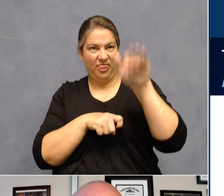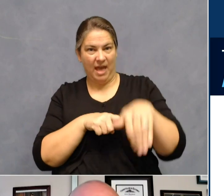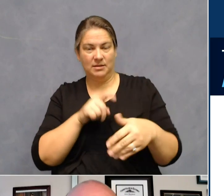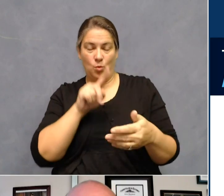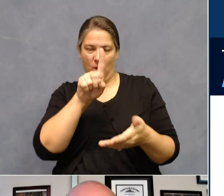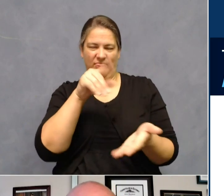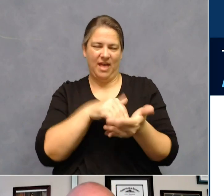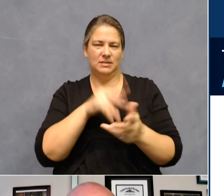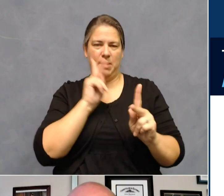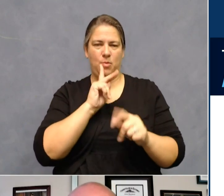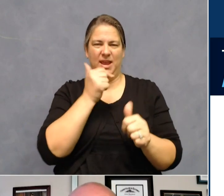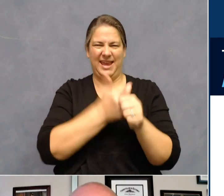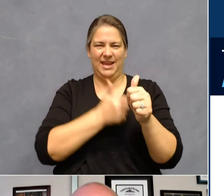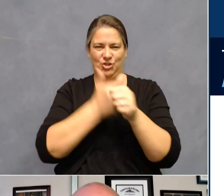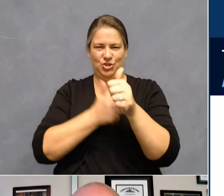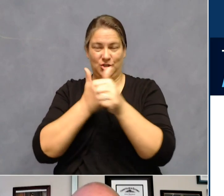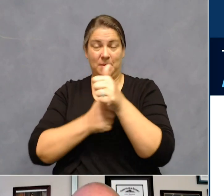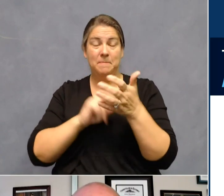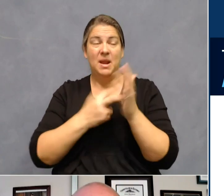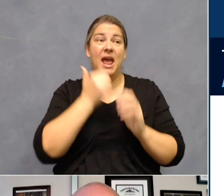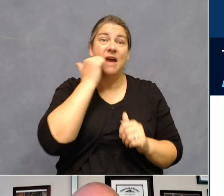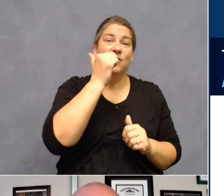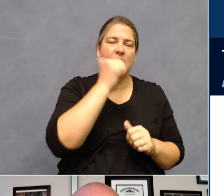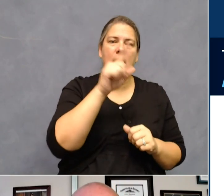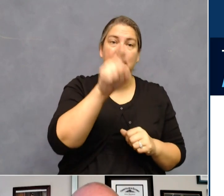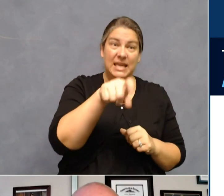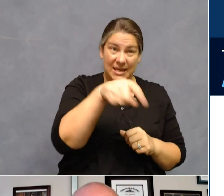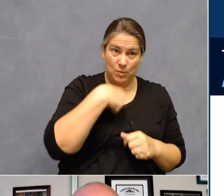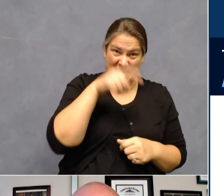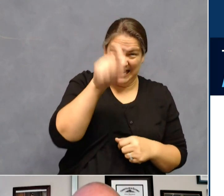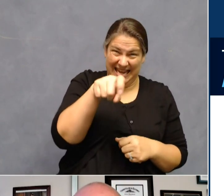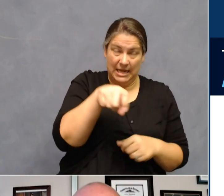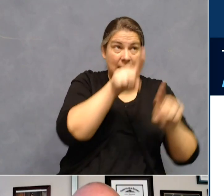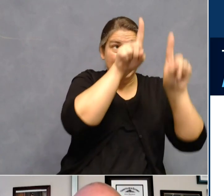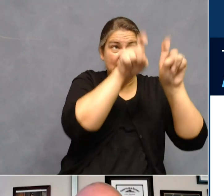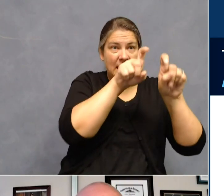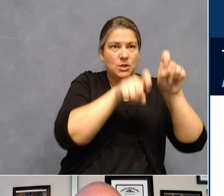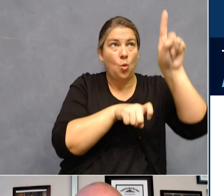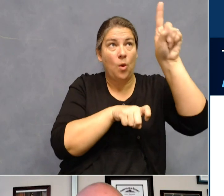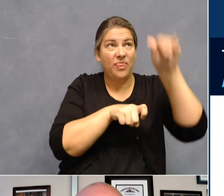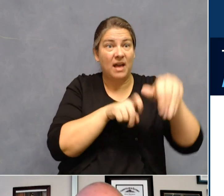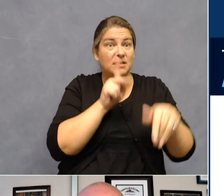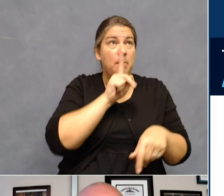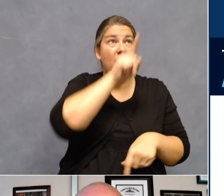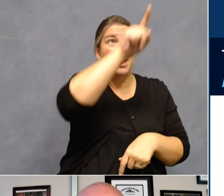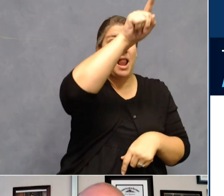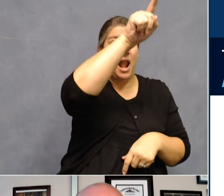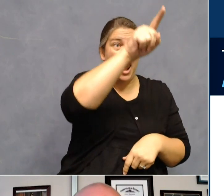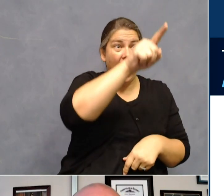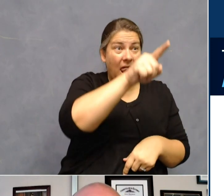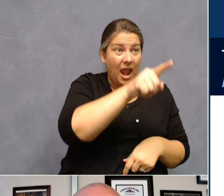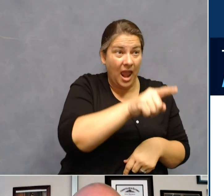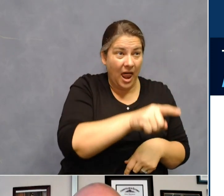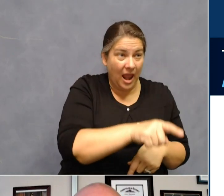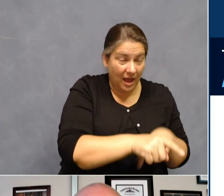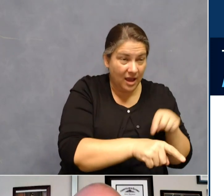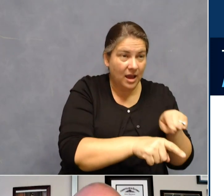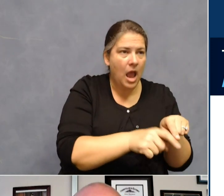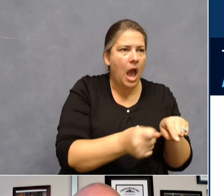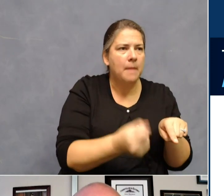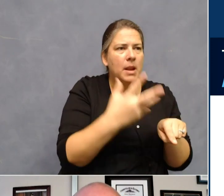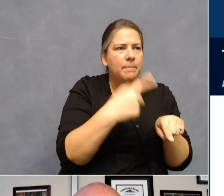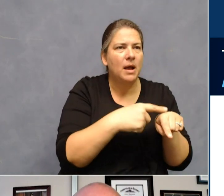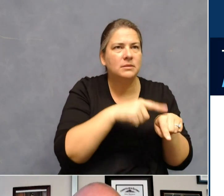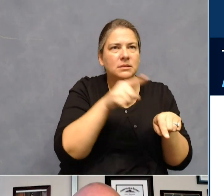rate has been between 4 and 5% for the last few weeks, even though our number of active cases has increased,